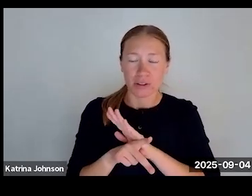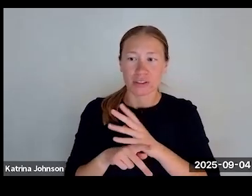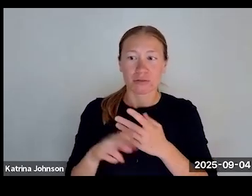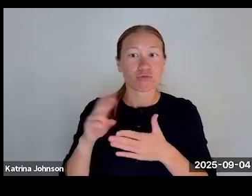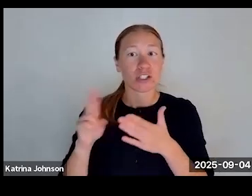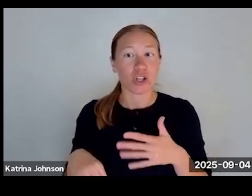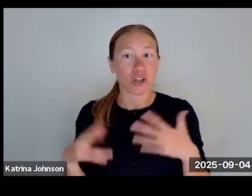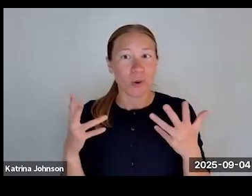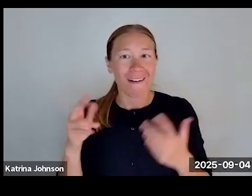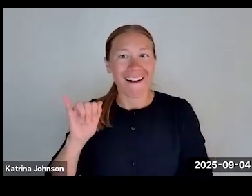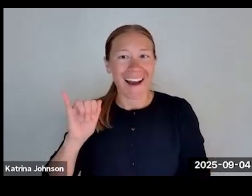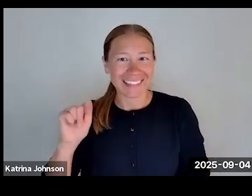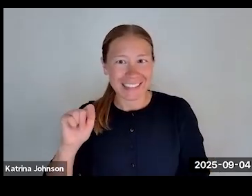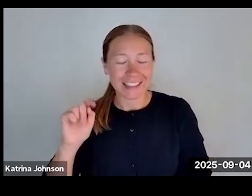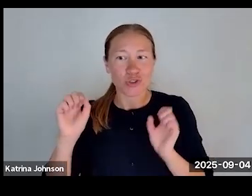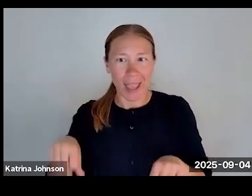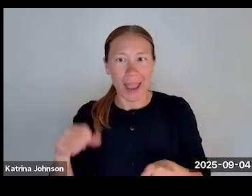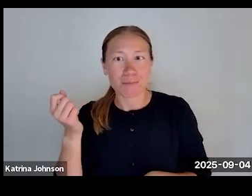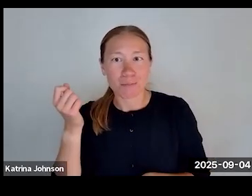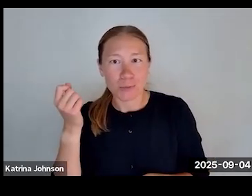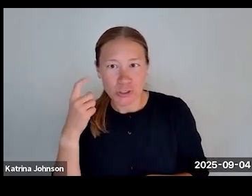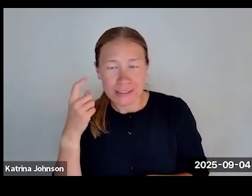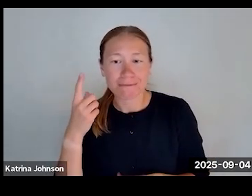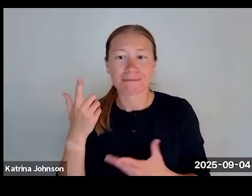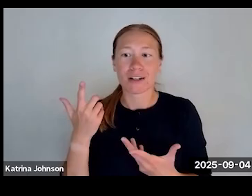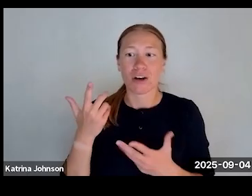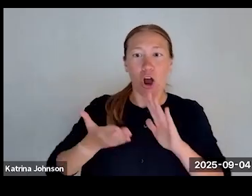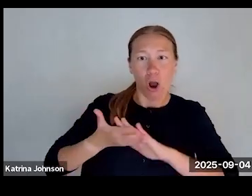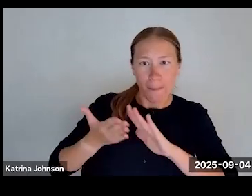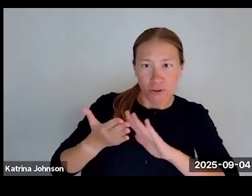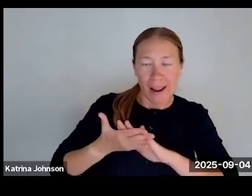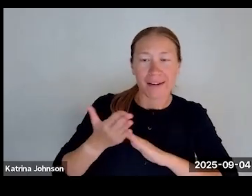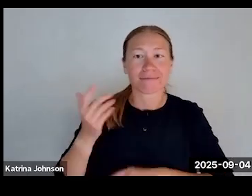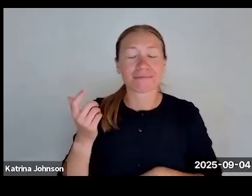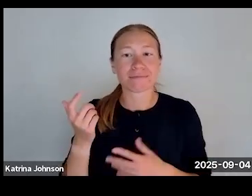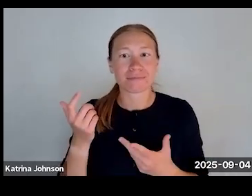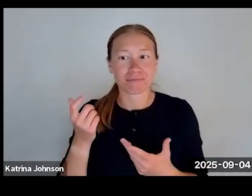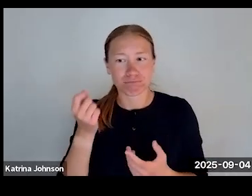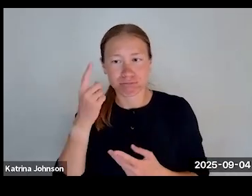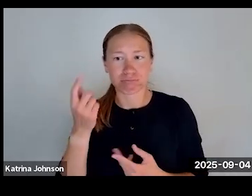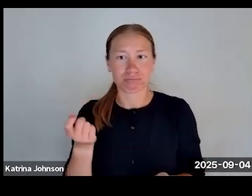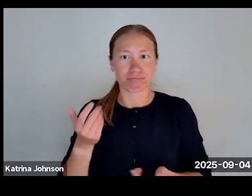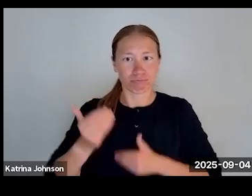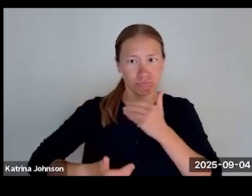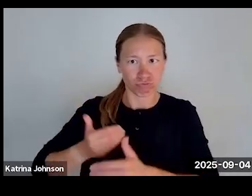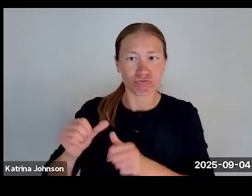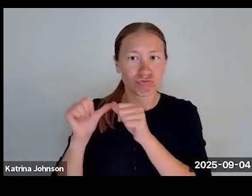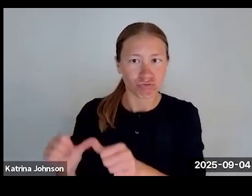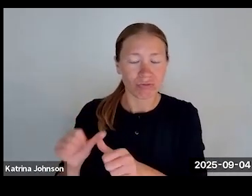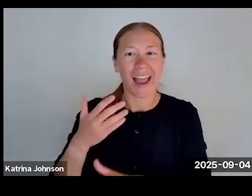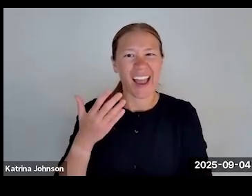that is perceivable, operable, understandable, and robust.